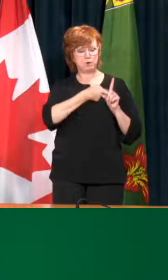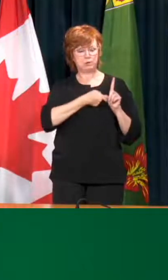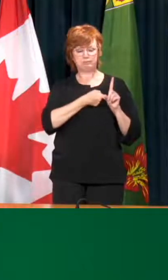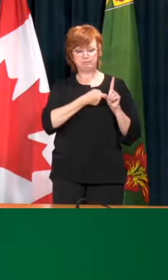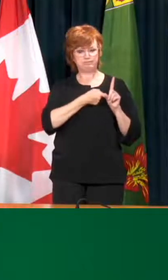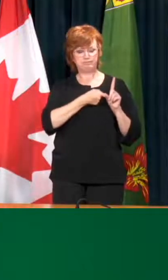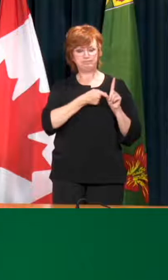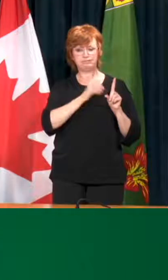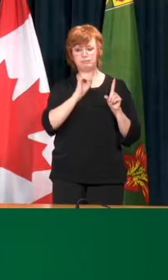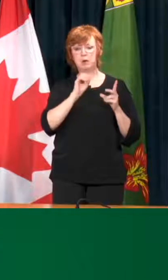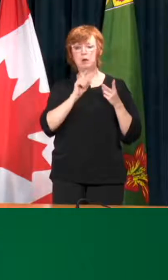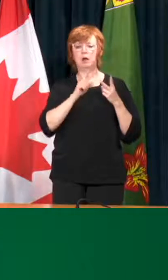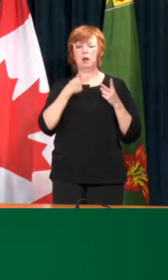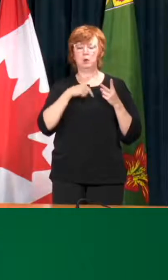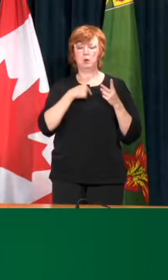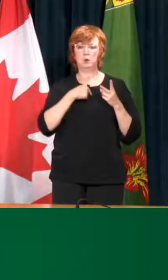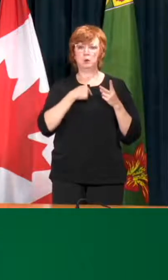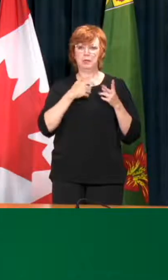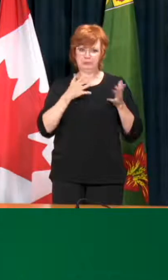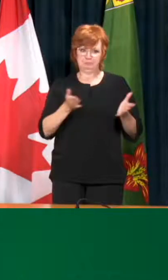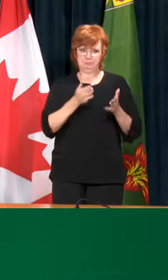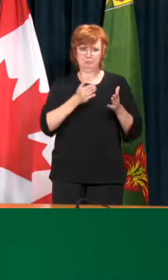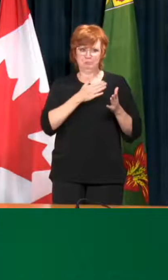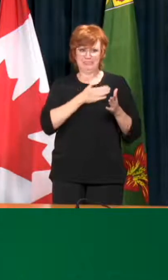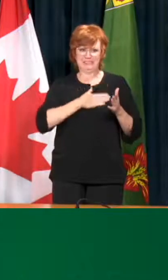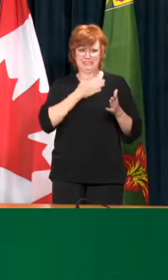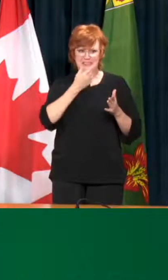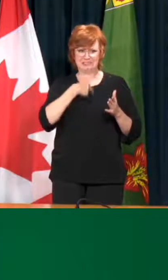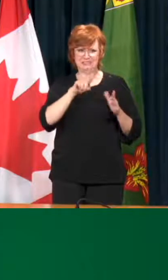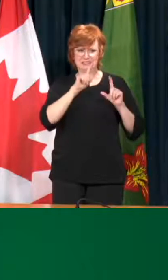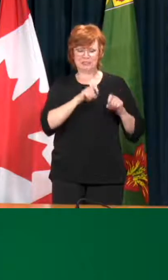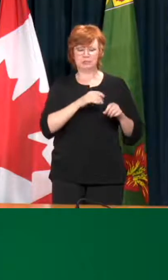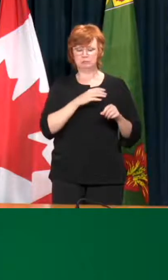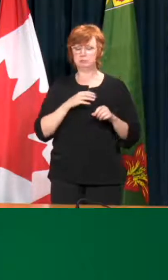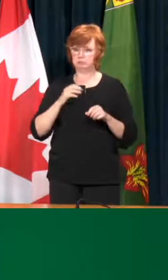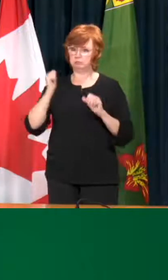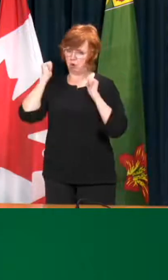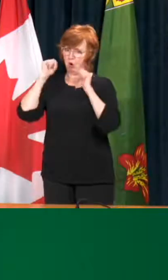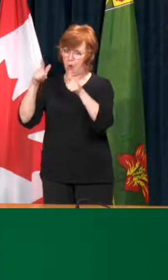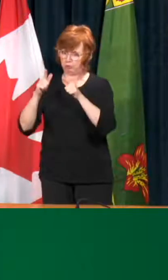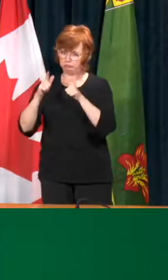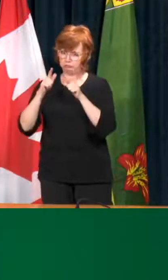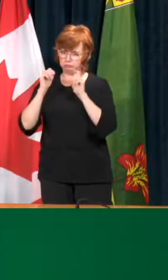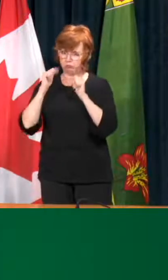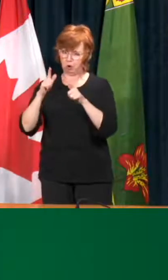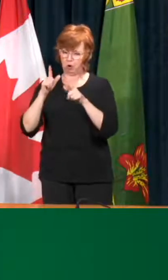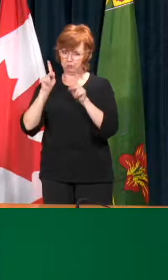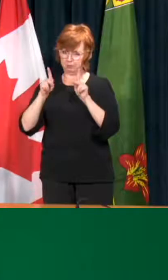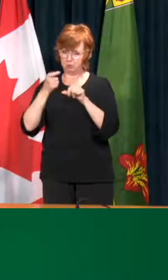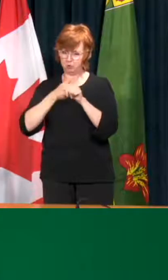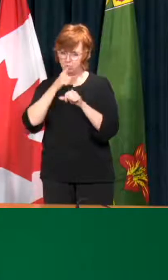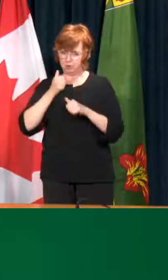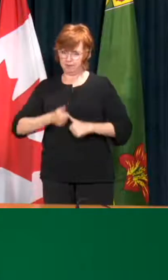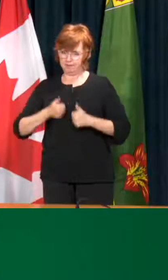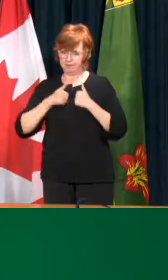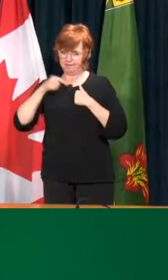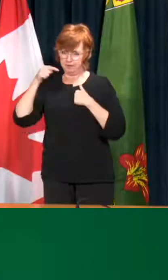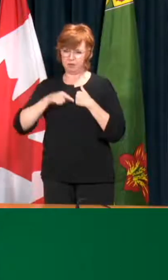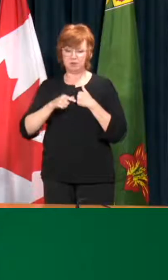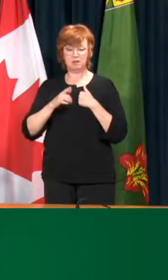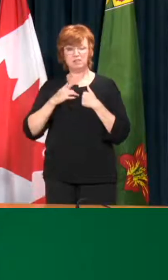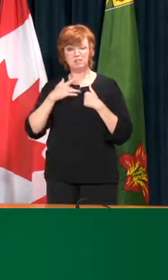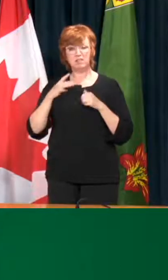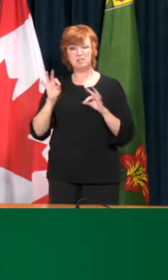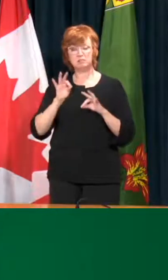encouraging everyone in the PN area, and that really is true for everyone in Saskatchewan, that even if you have mild symptoms, and we know that as